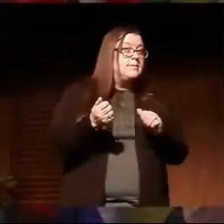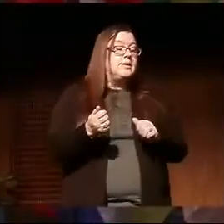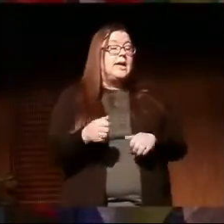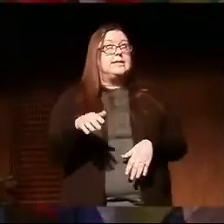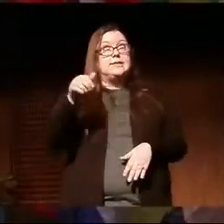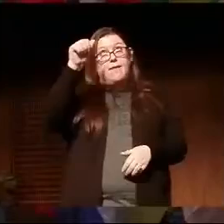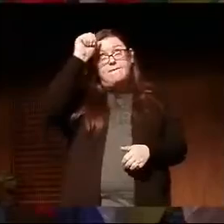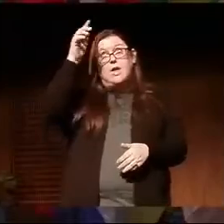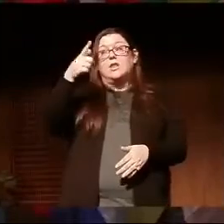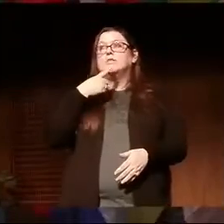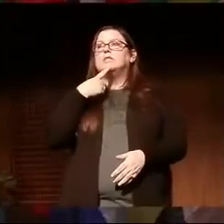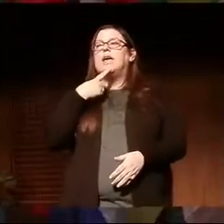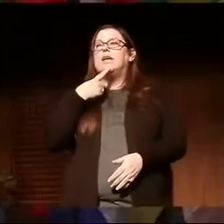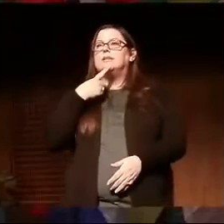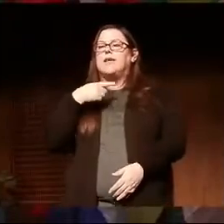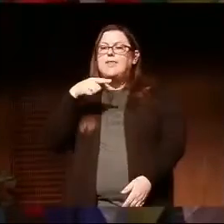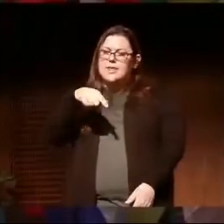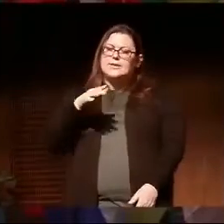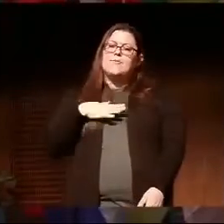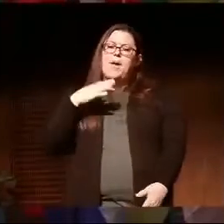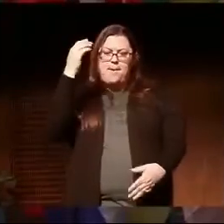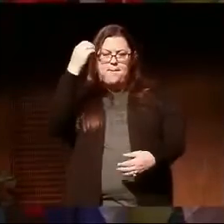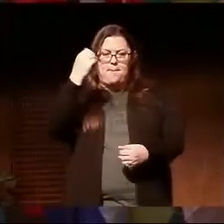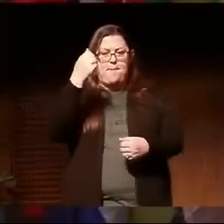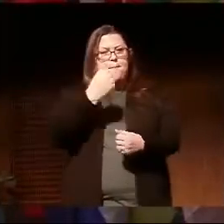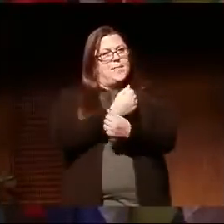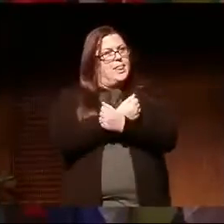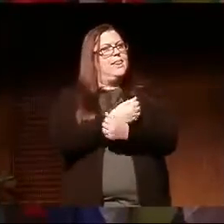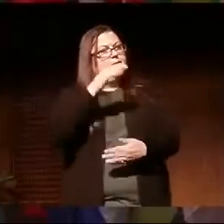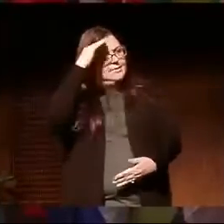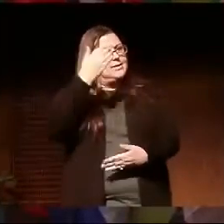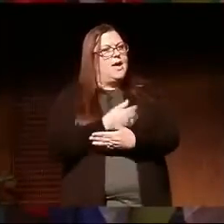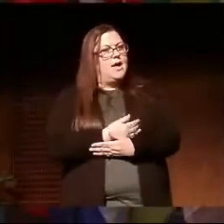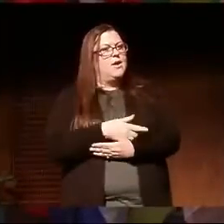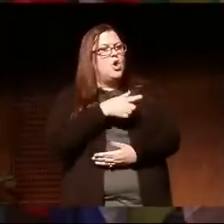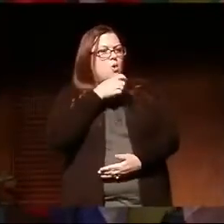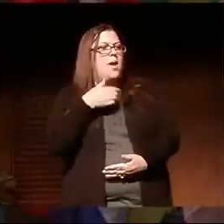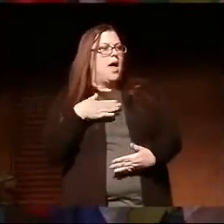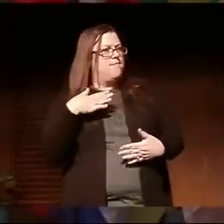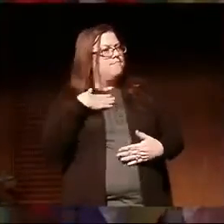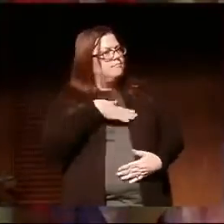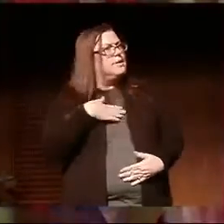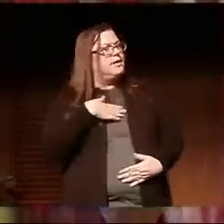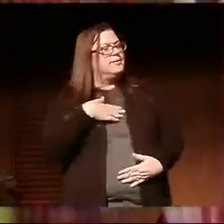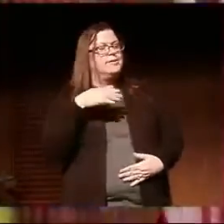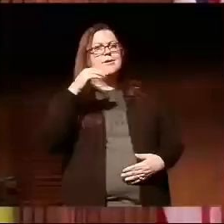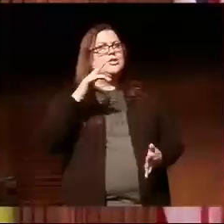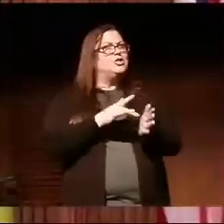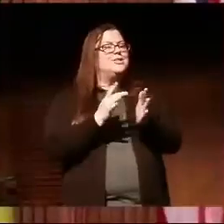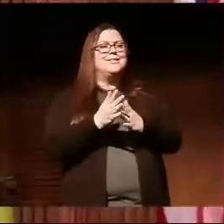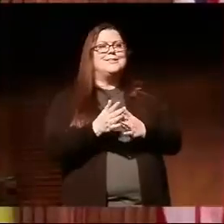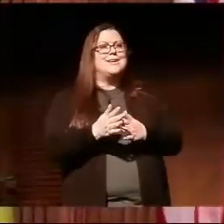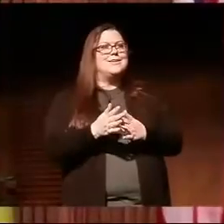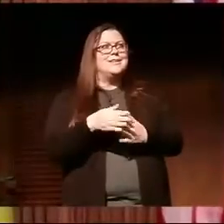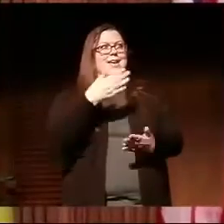heaven, "This is my beloved Son with whom I am well pleased." Jesus is the beloved Son of the Father.